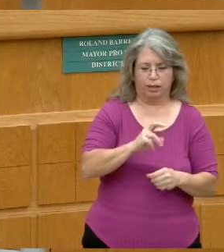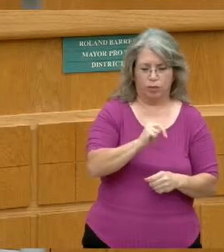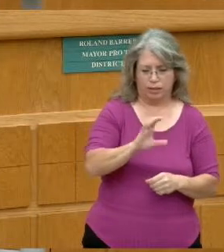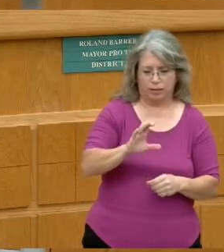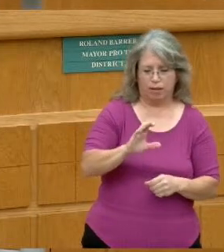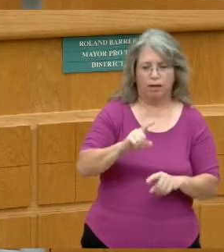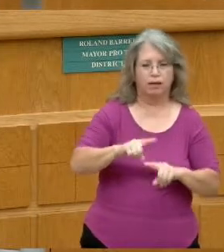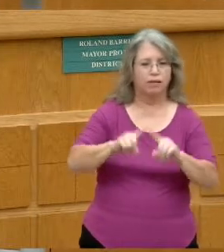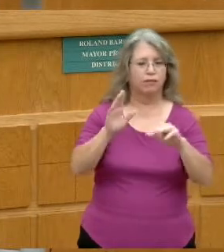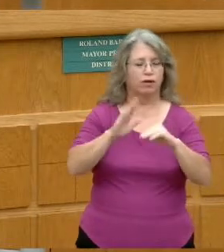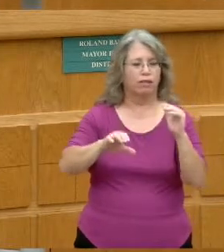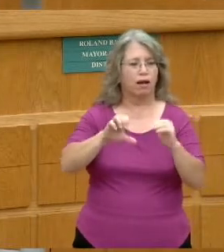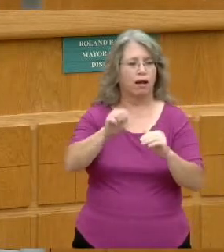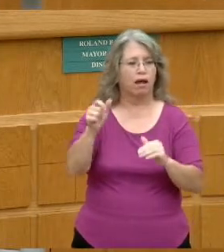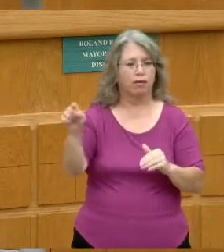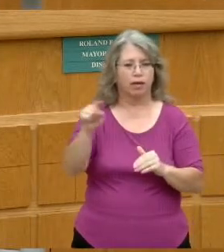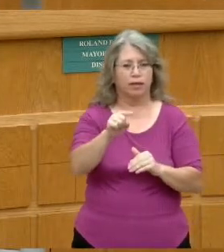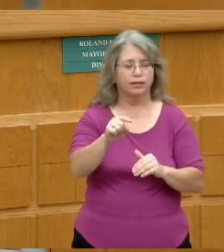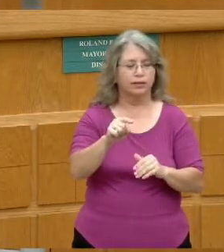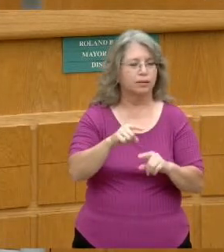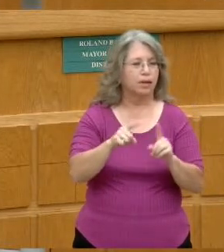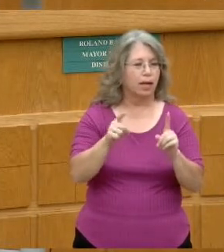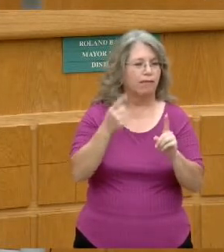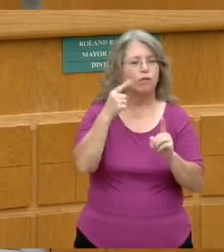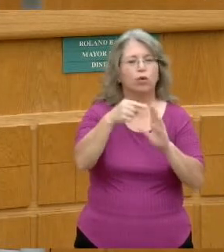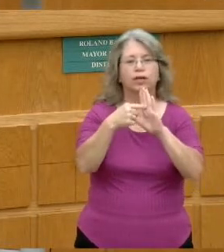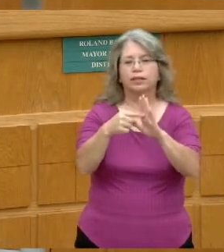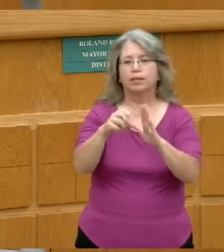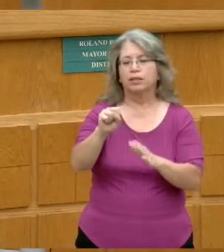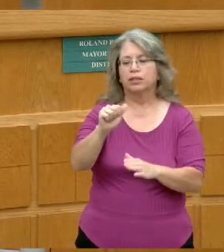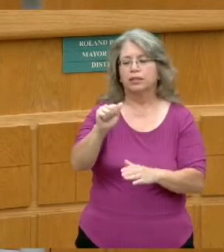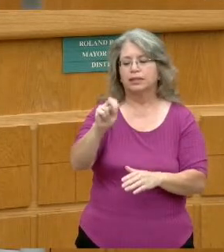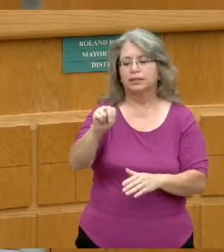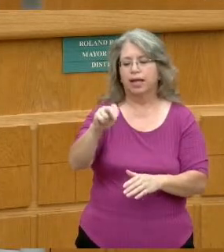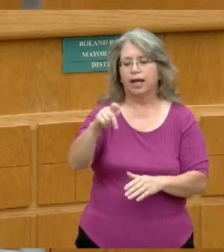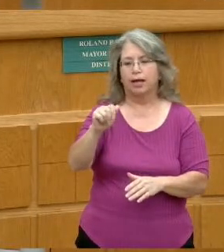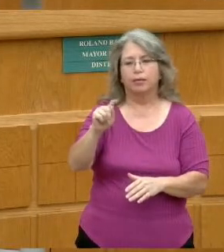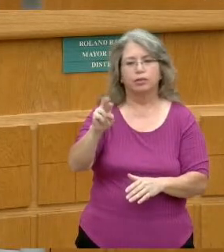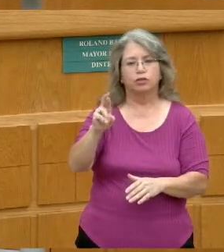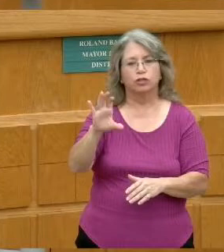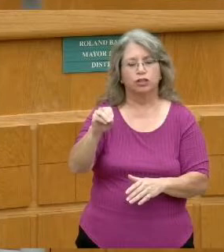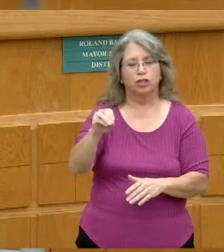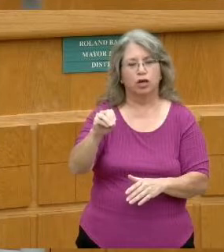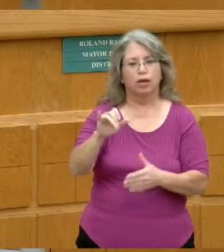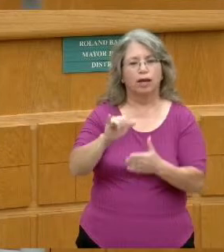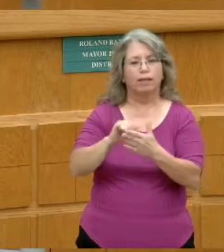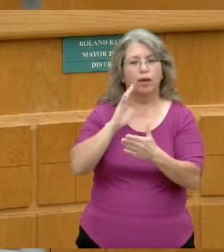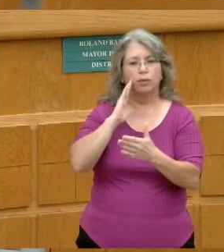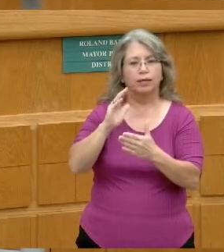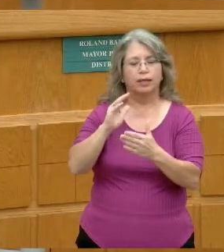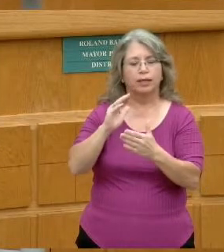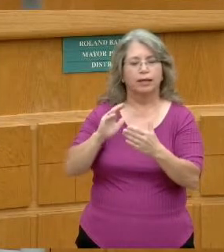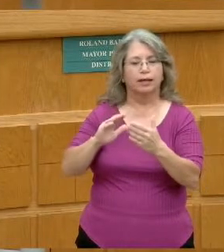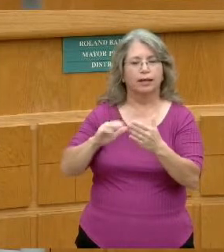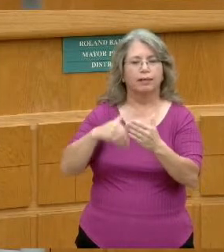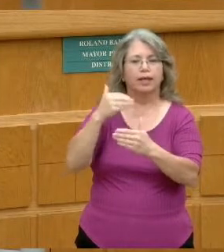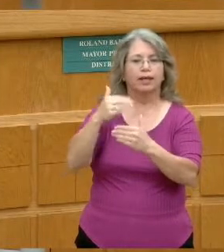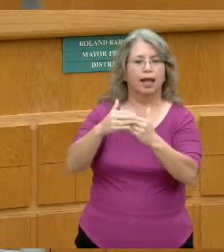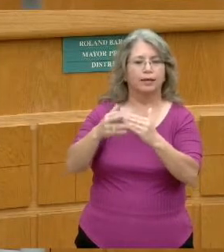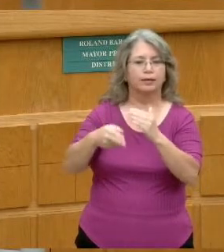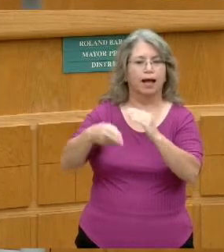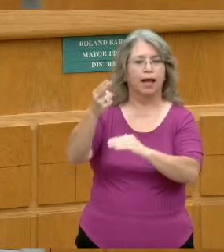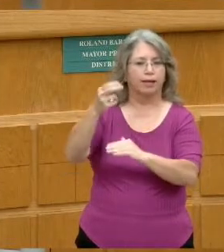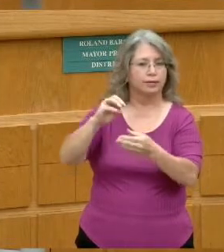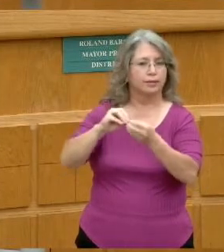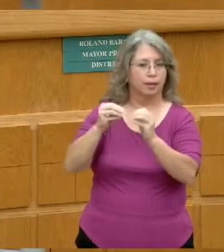what it's worth, while I'm not going to show it, San Patricio would be the next highest county presently in the trends on this graph.